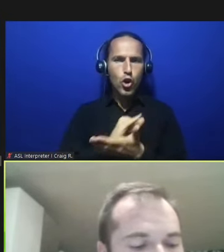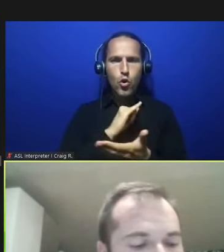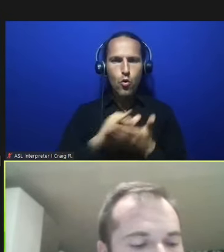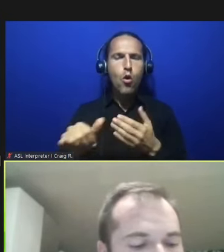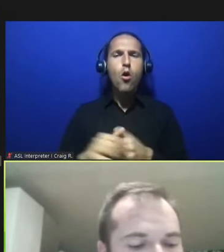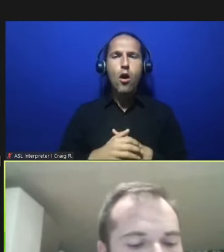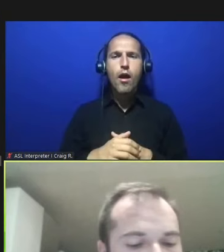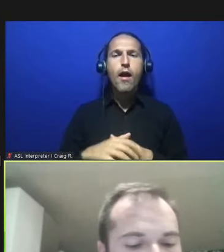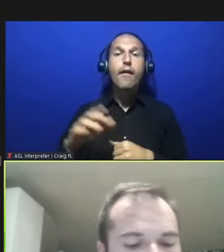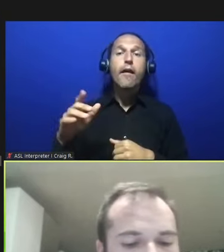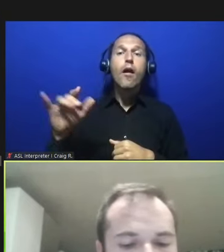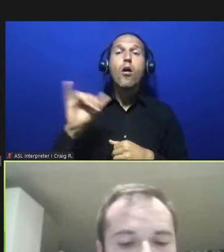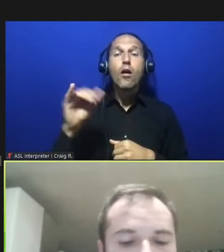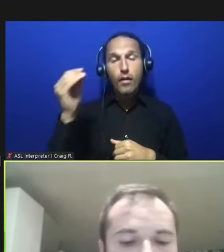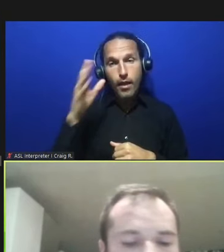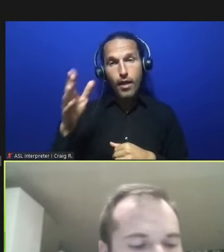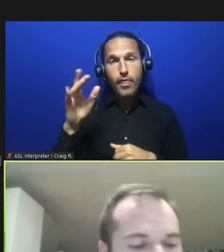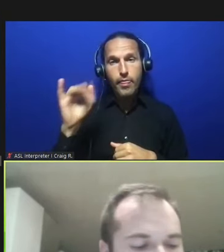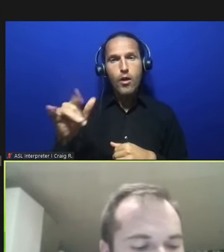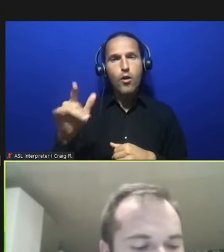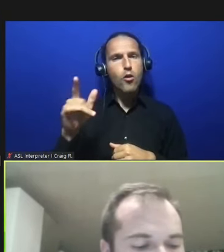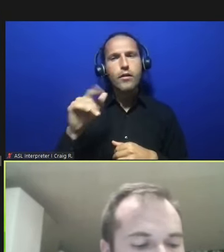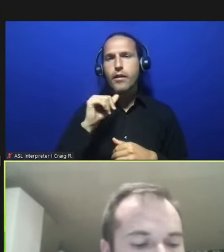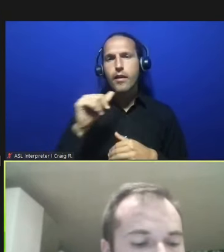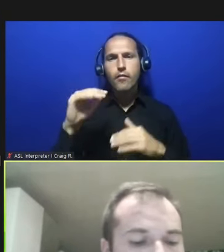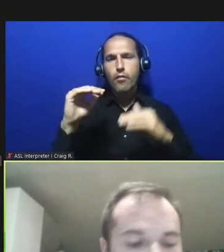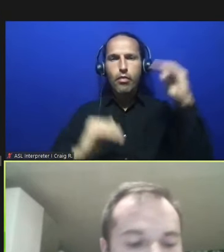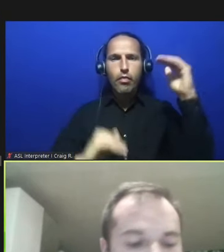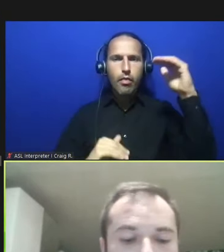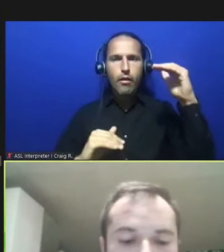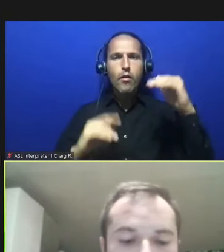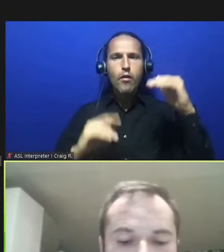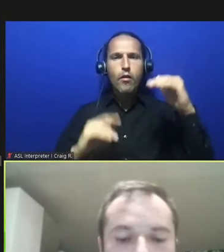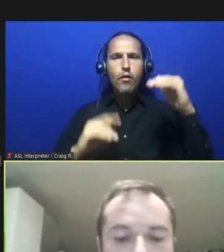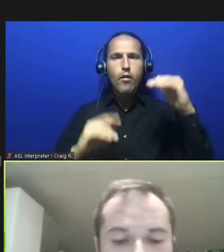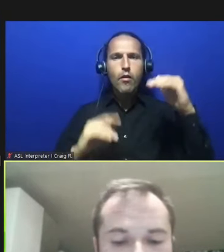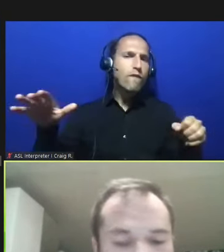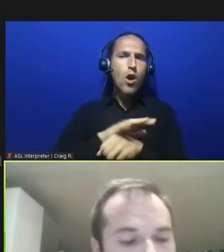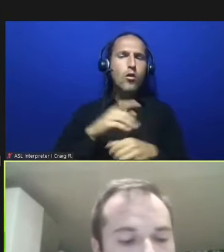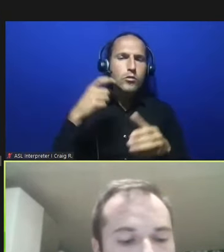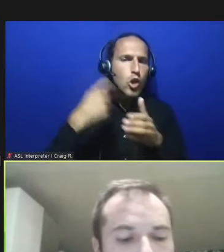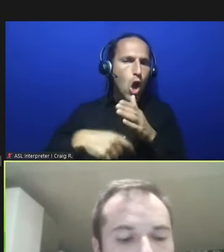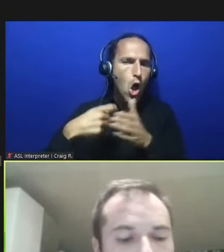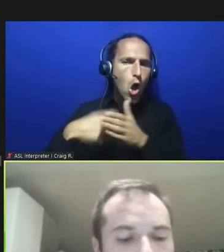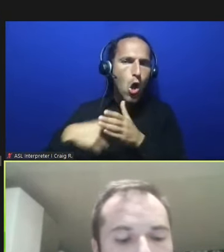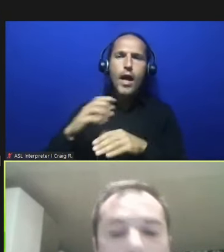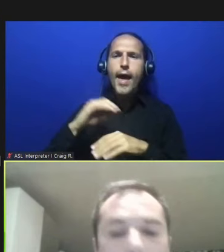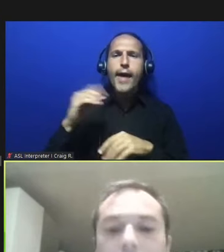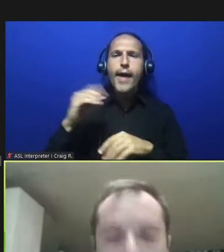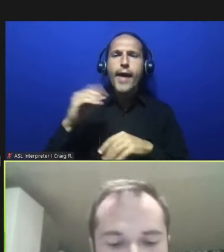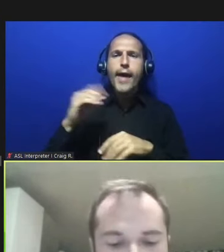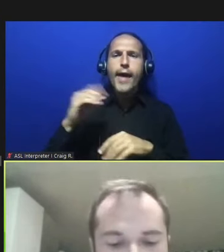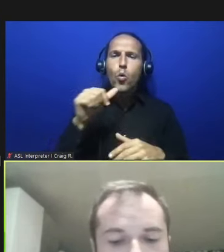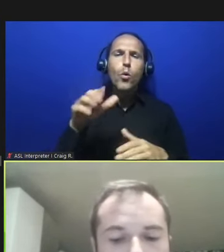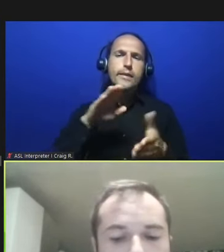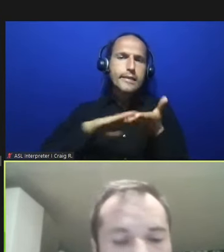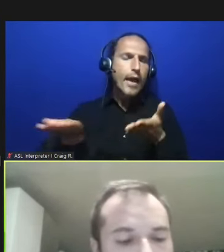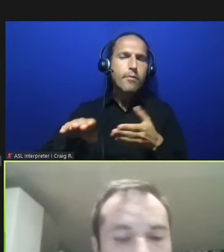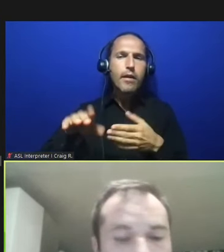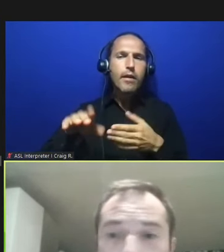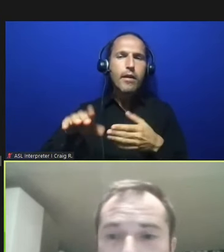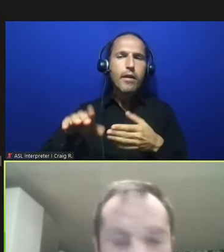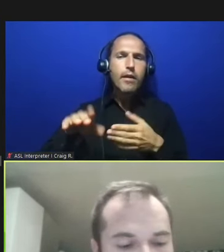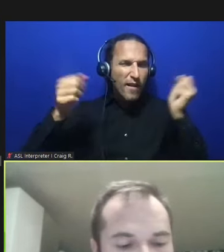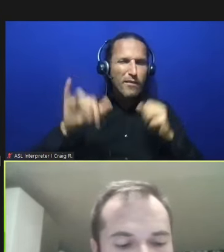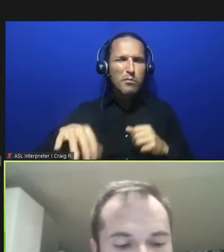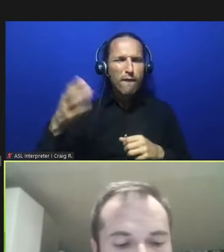Fourth, MTA will also create unequal classes between those who pay full tolls prices and those who are exempt. This is violation of